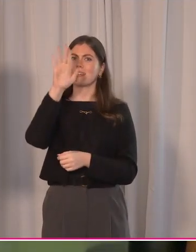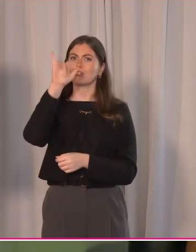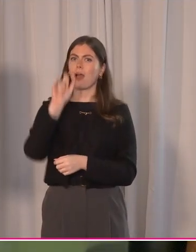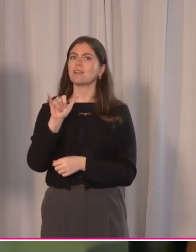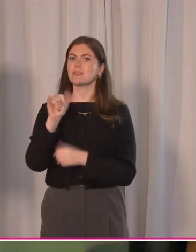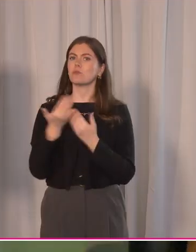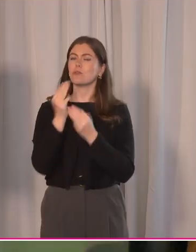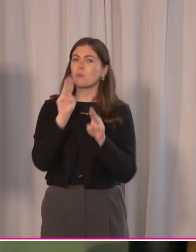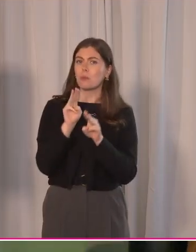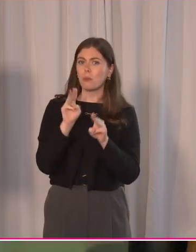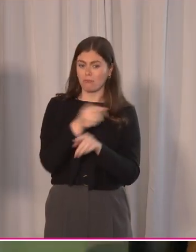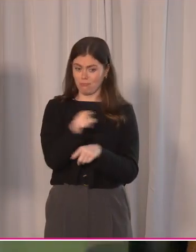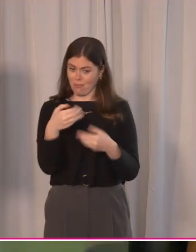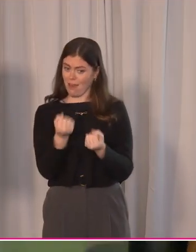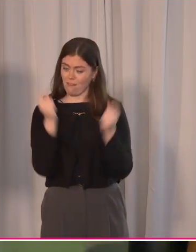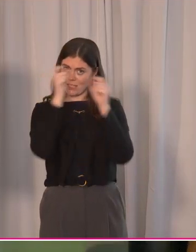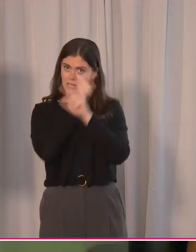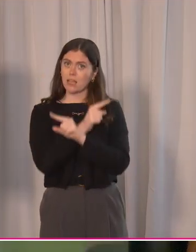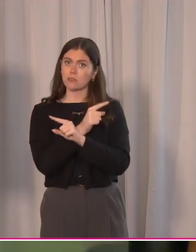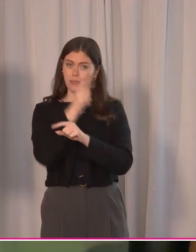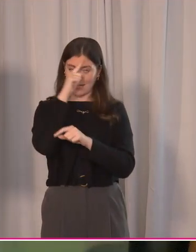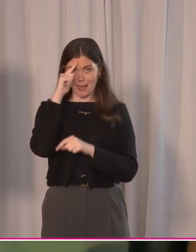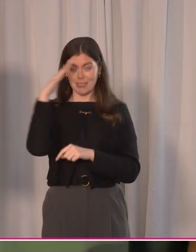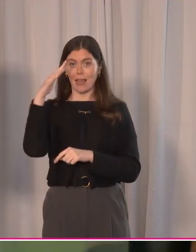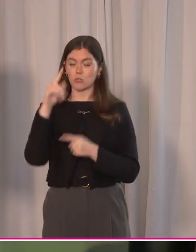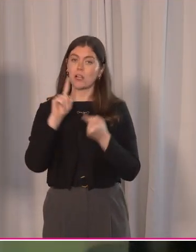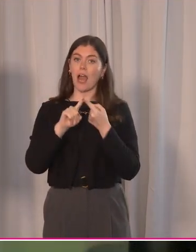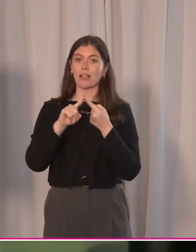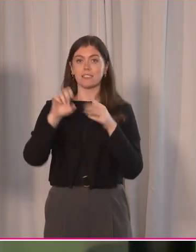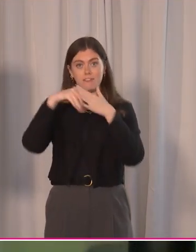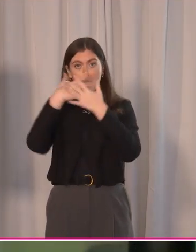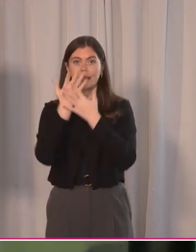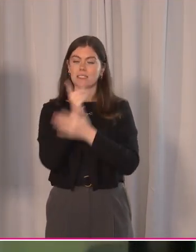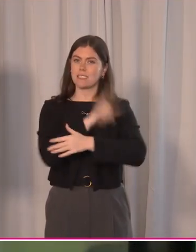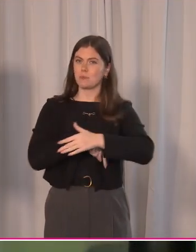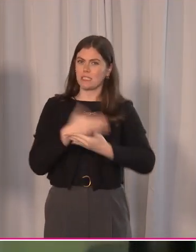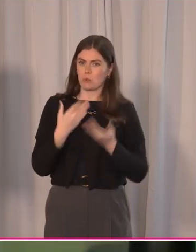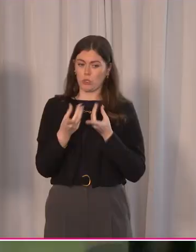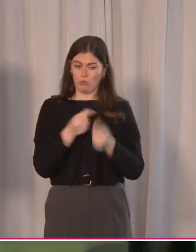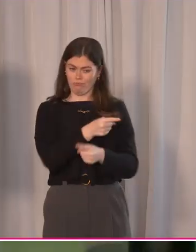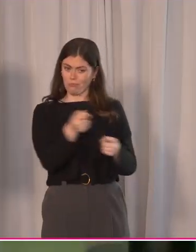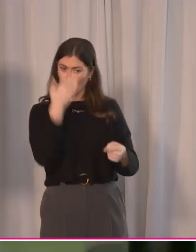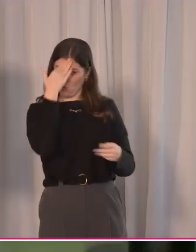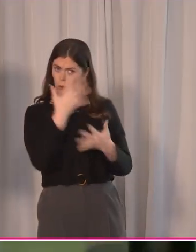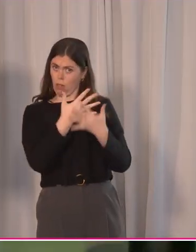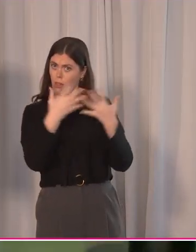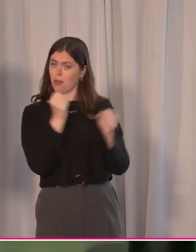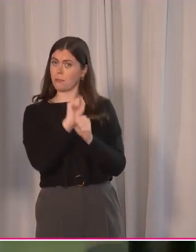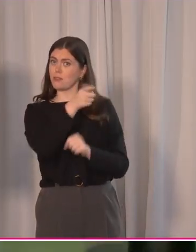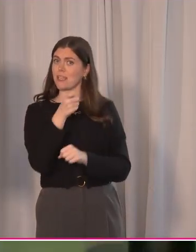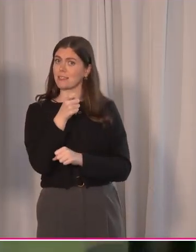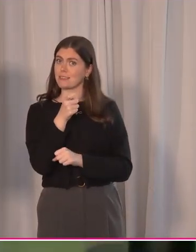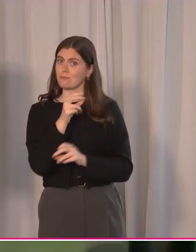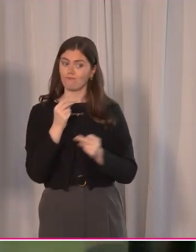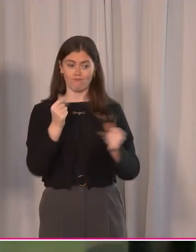with intellectual and developmental disabilities? They know a lot about sex. That is the first